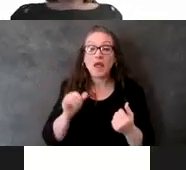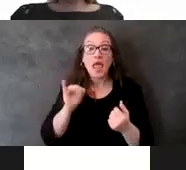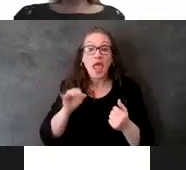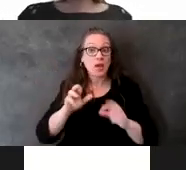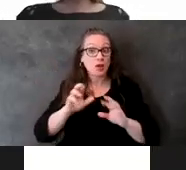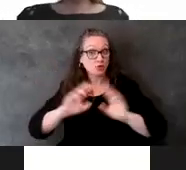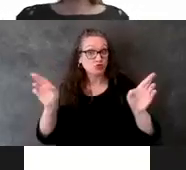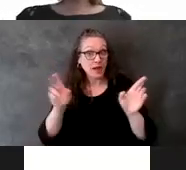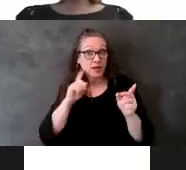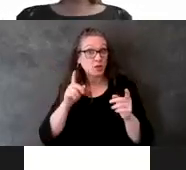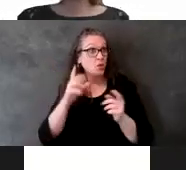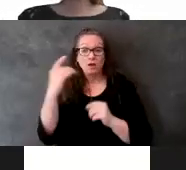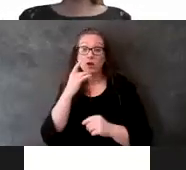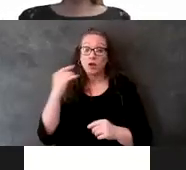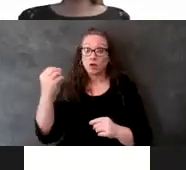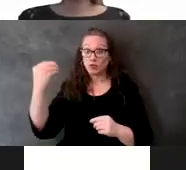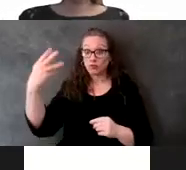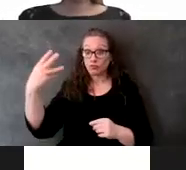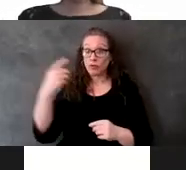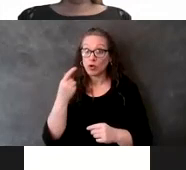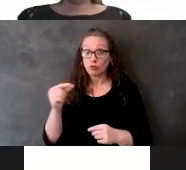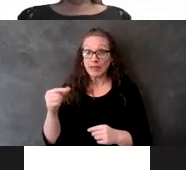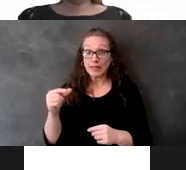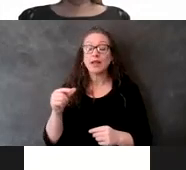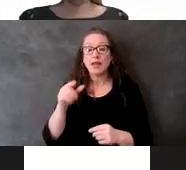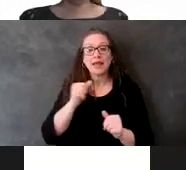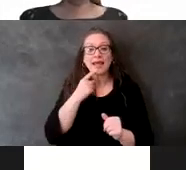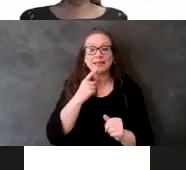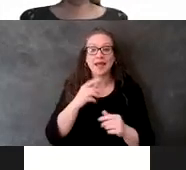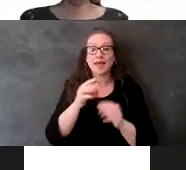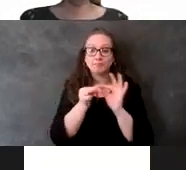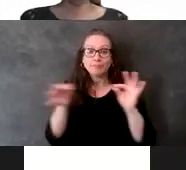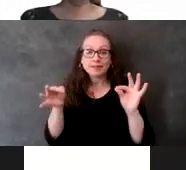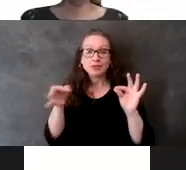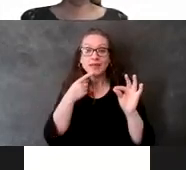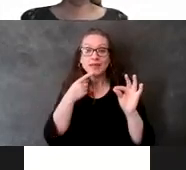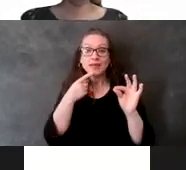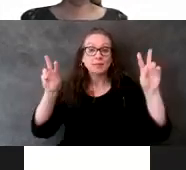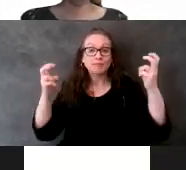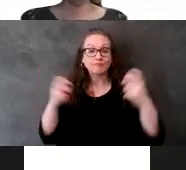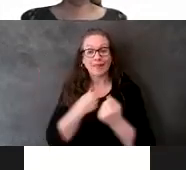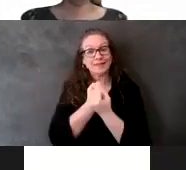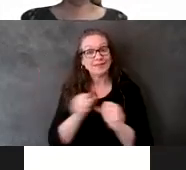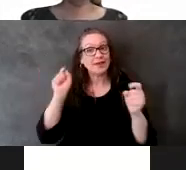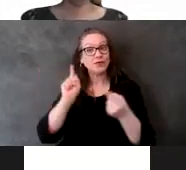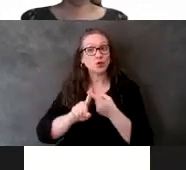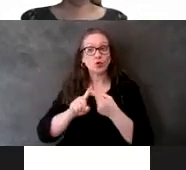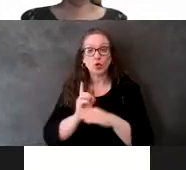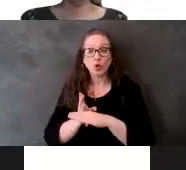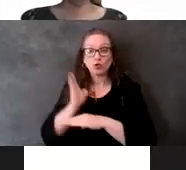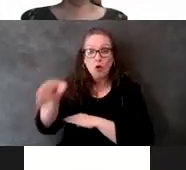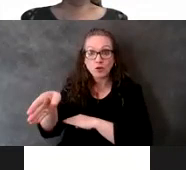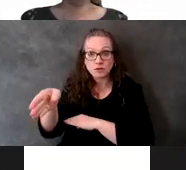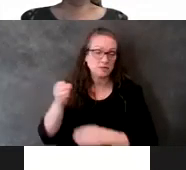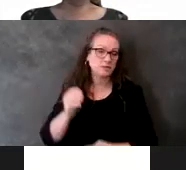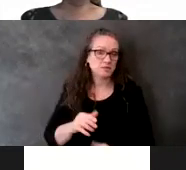to cross Howe Avenue at Fair Oaks. The round button in the center is very large.